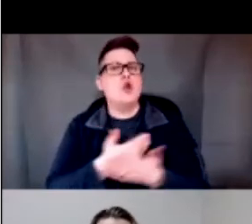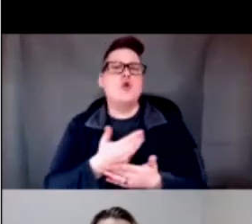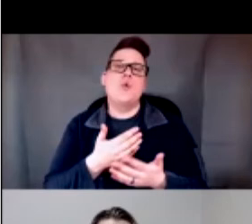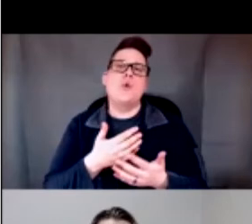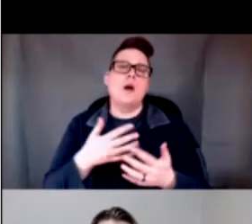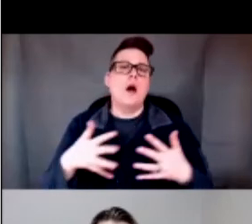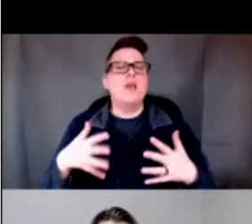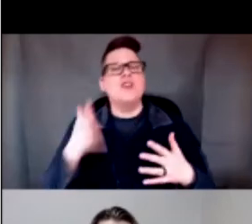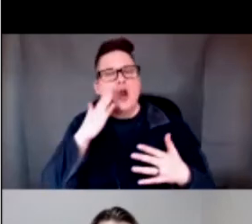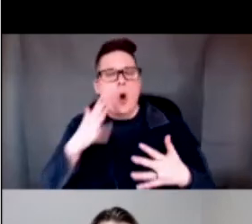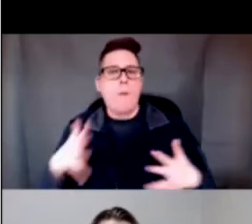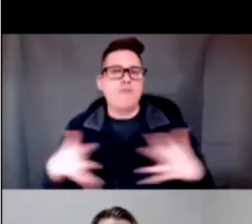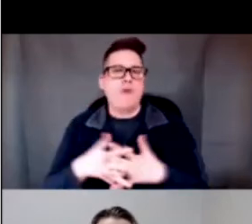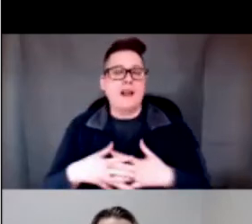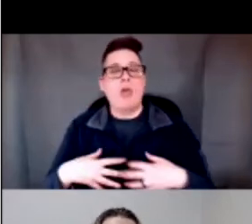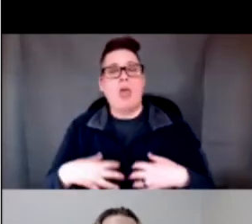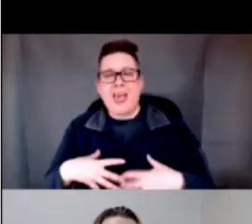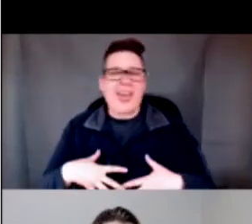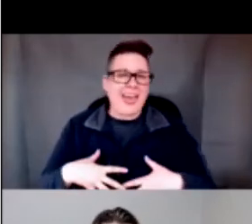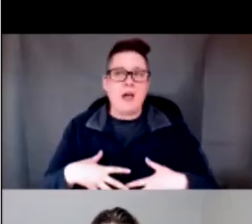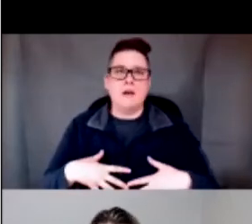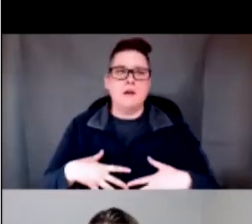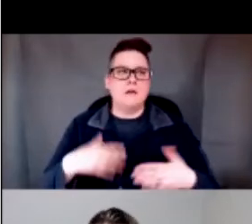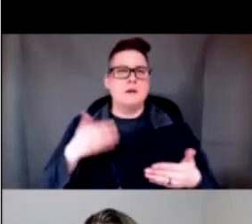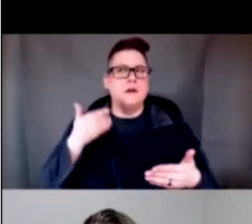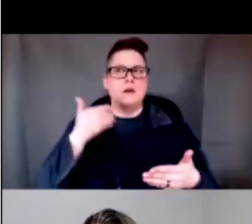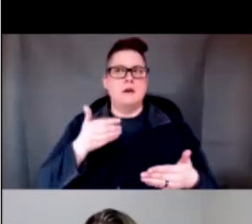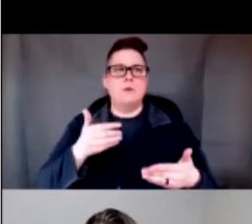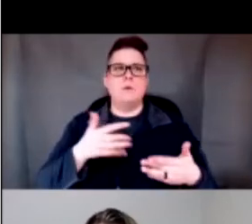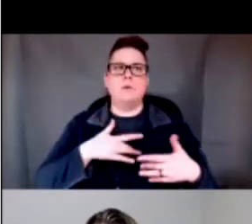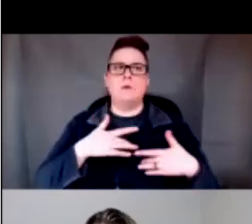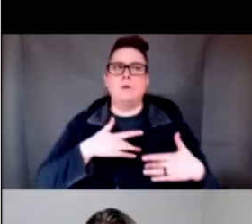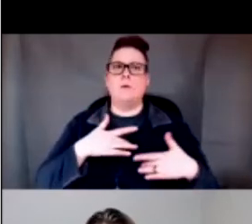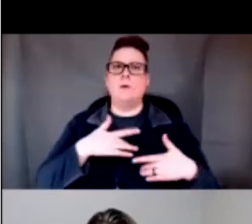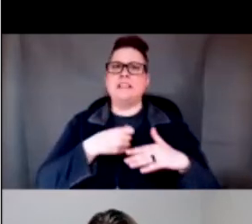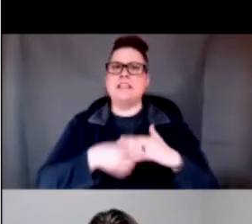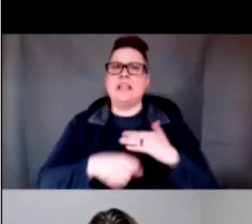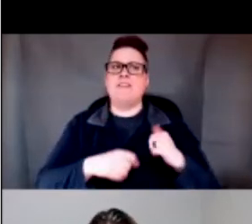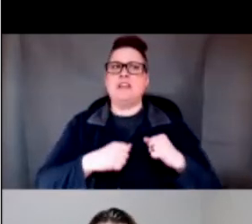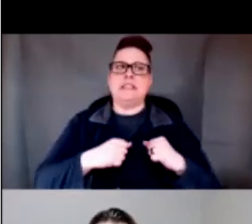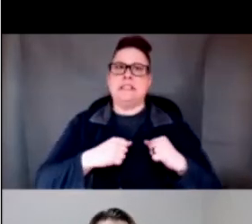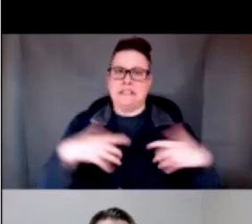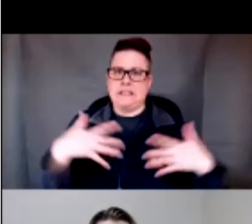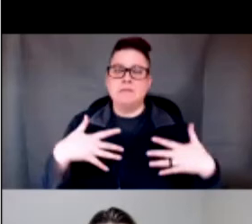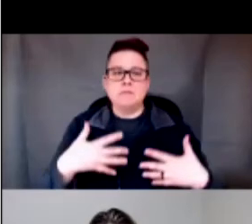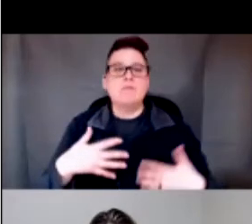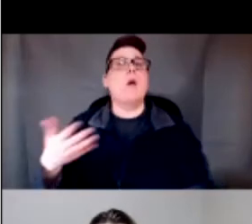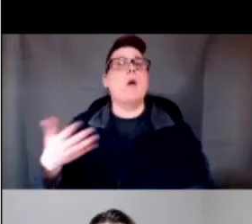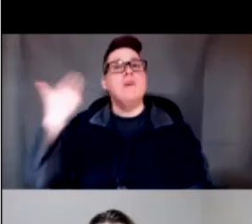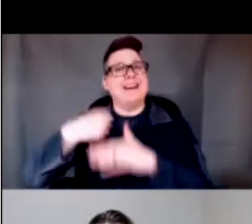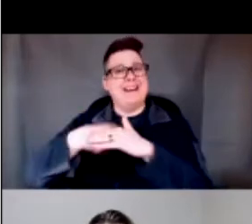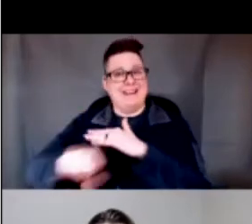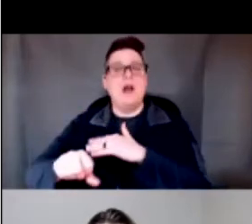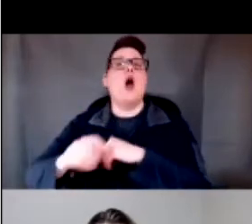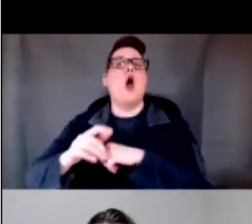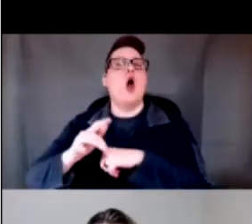discomforts, the anxiety around delivery was starting to peak. So in a prior pregnancy, she had delivered early